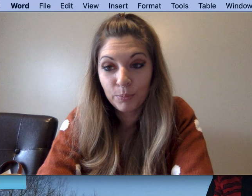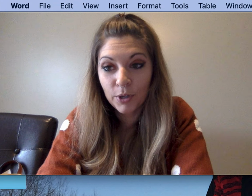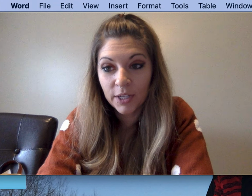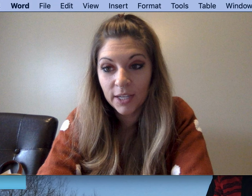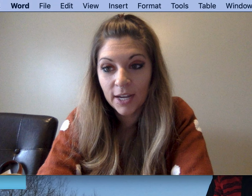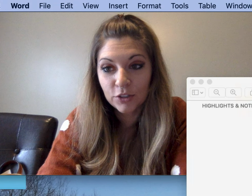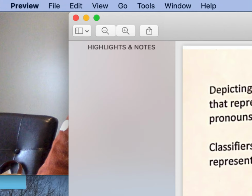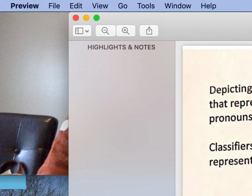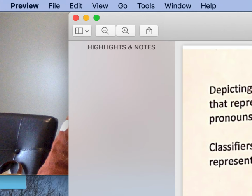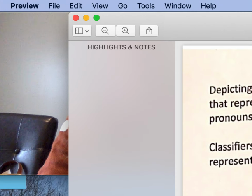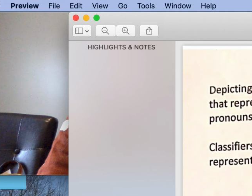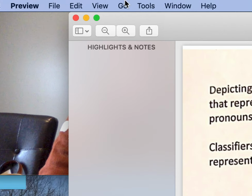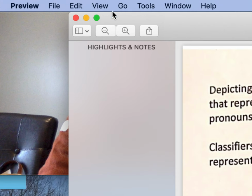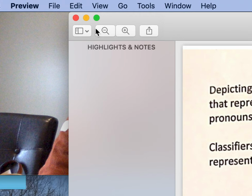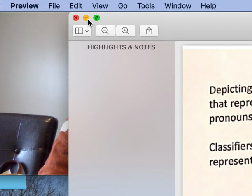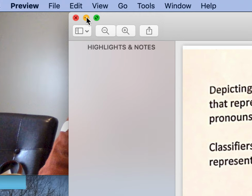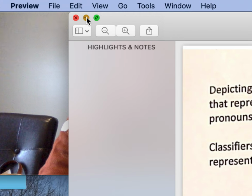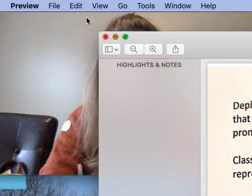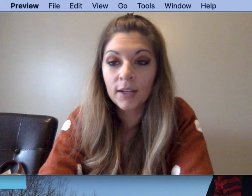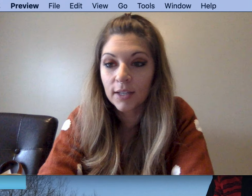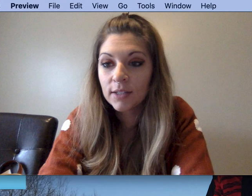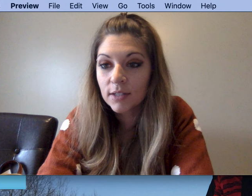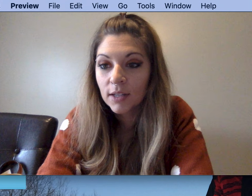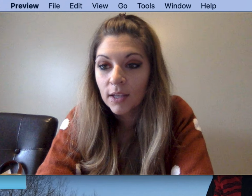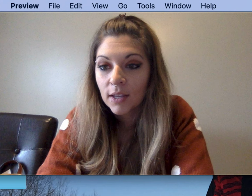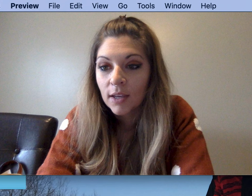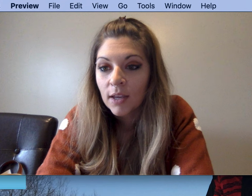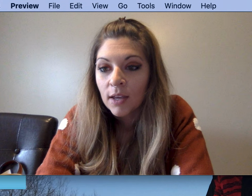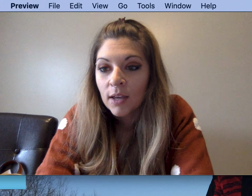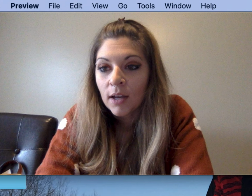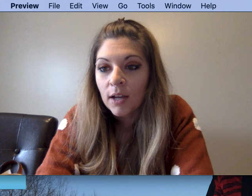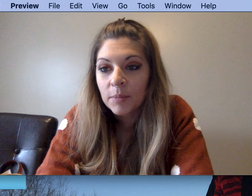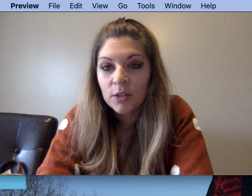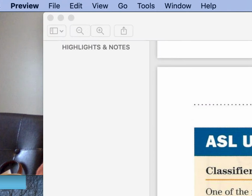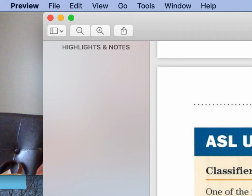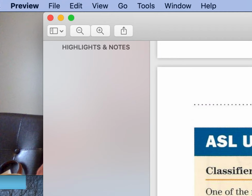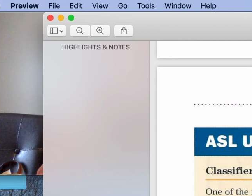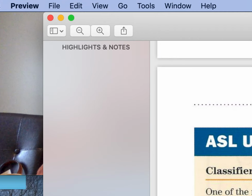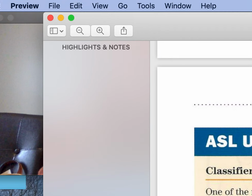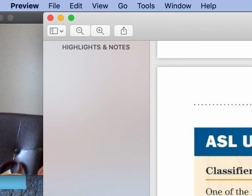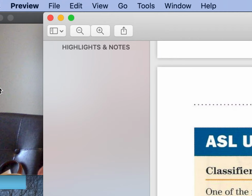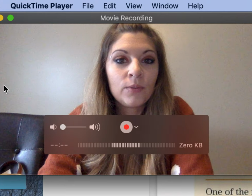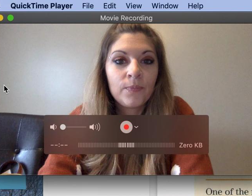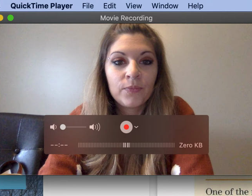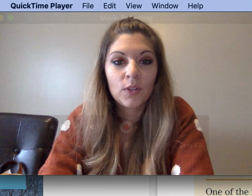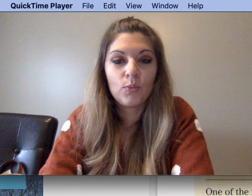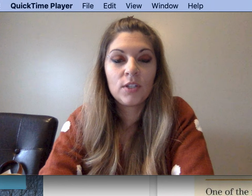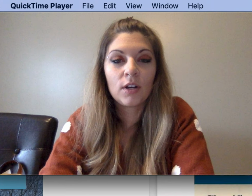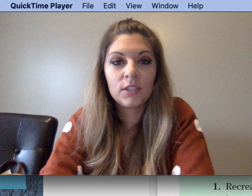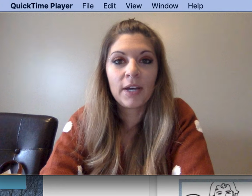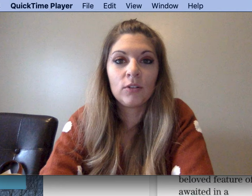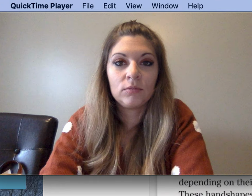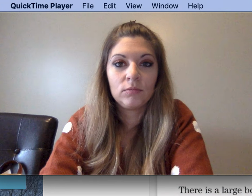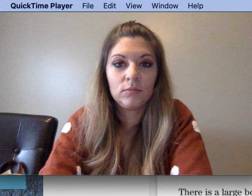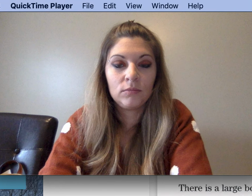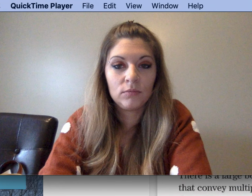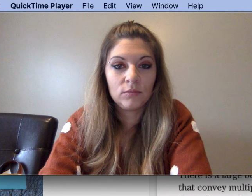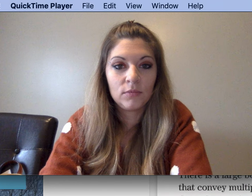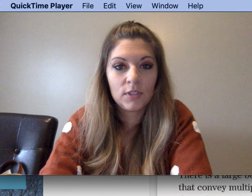your book and actually finish our lesson. That is not it. Here we go. So we talked